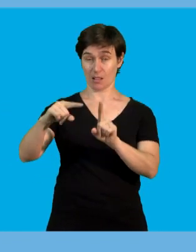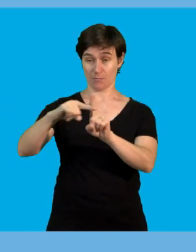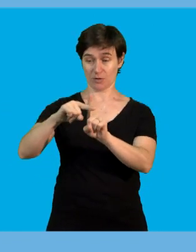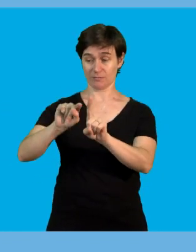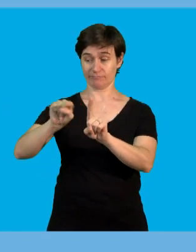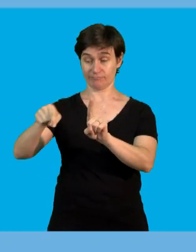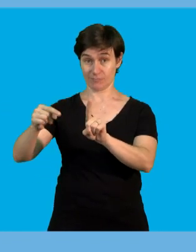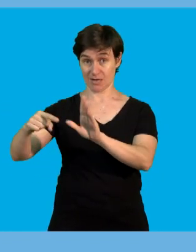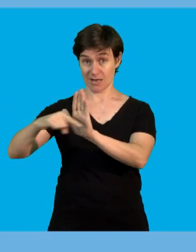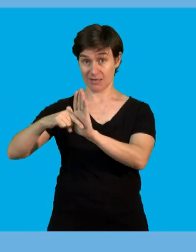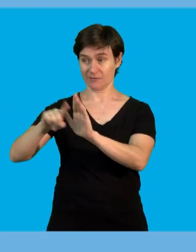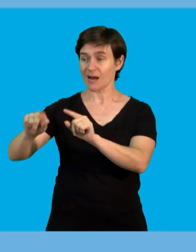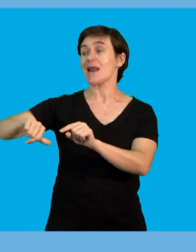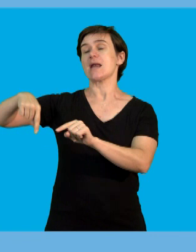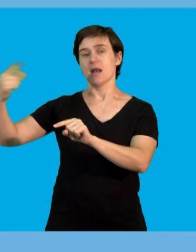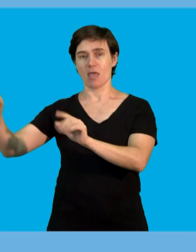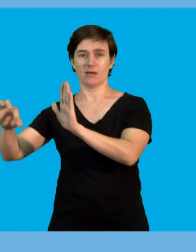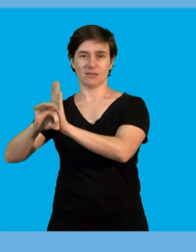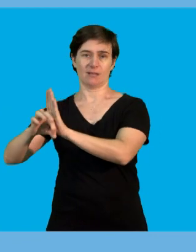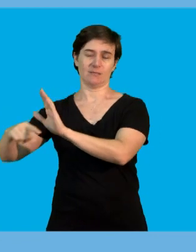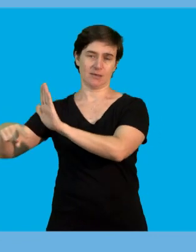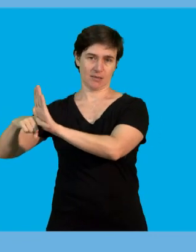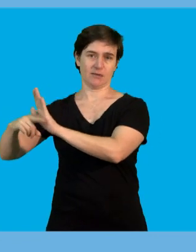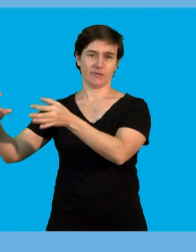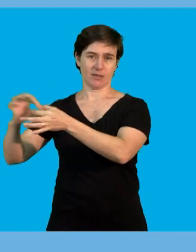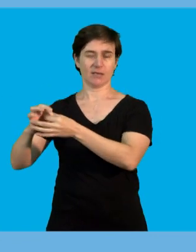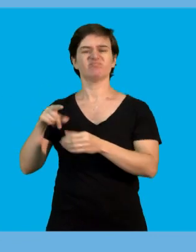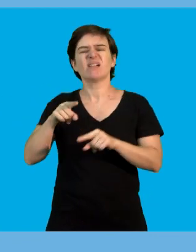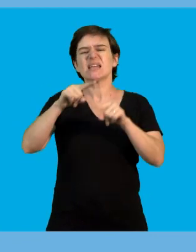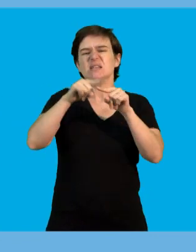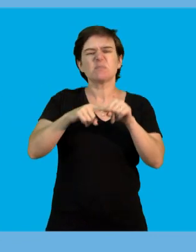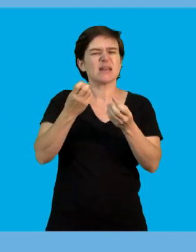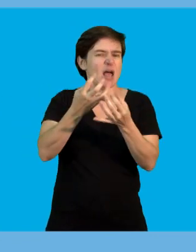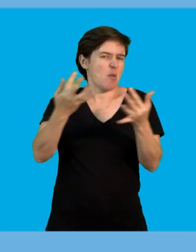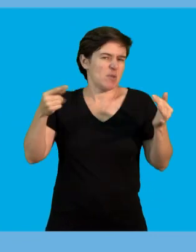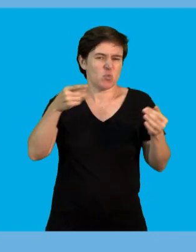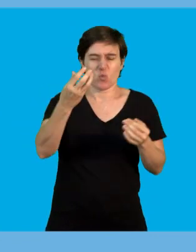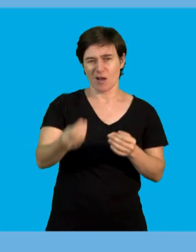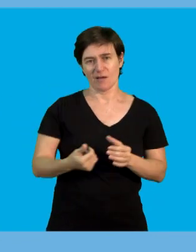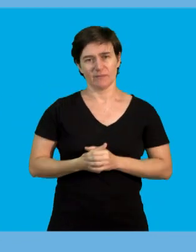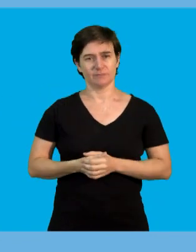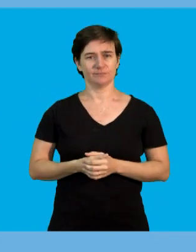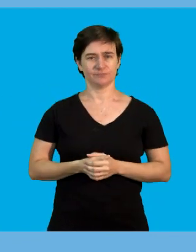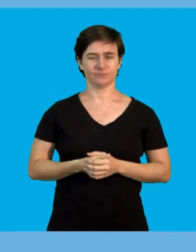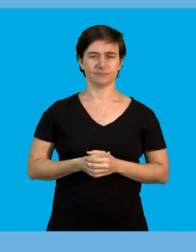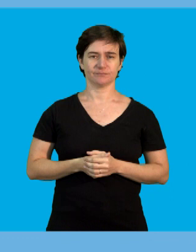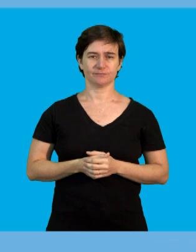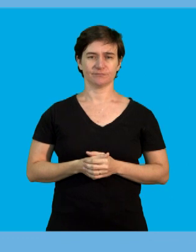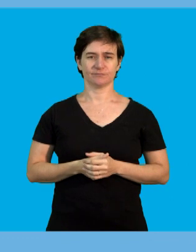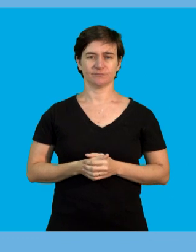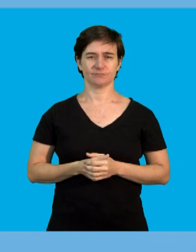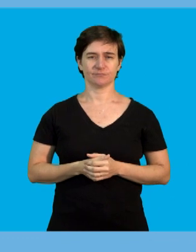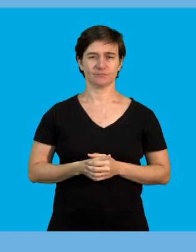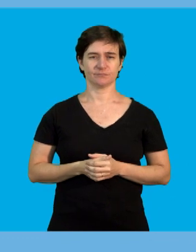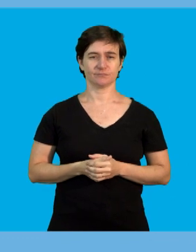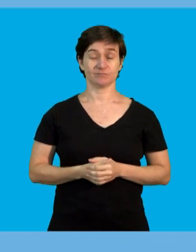terminals to the positive terminal of a third cell. As we are saying, depending on how many we have, we can connect as many as we want. So